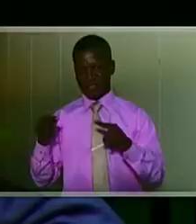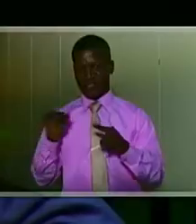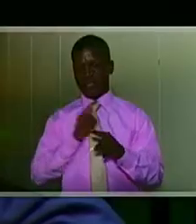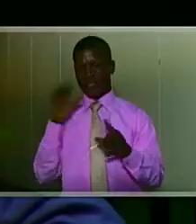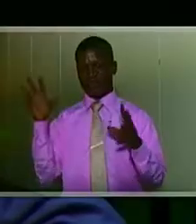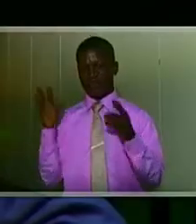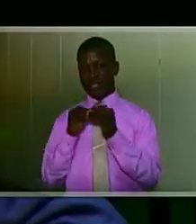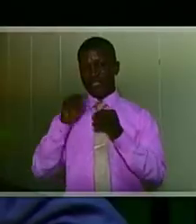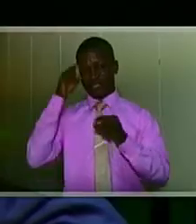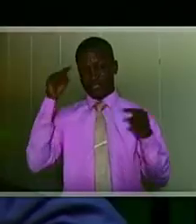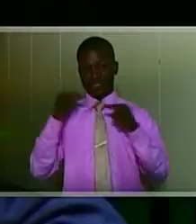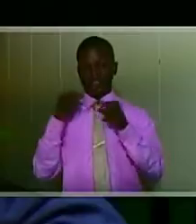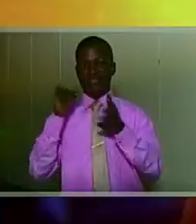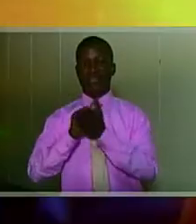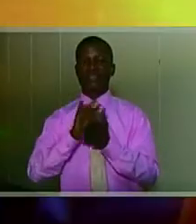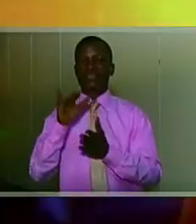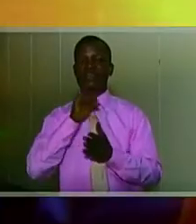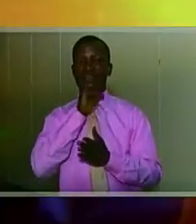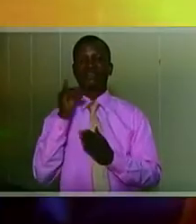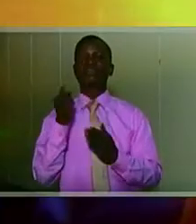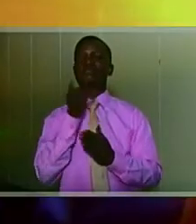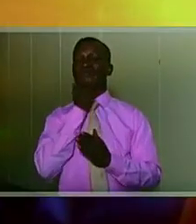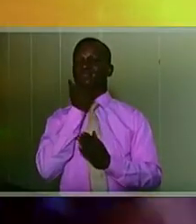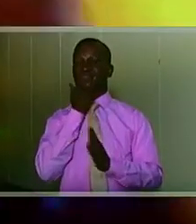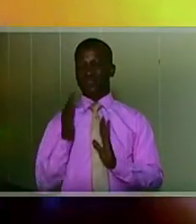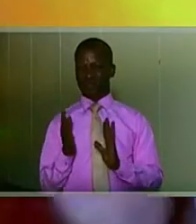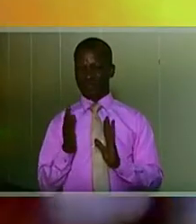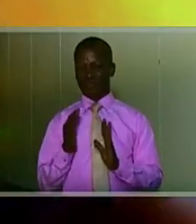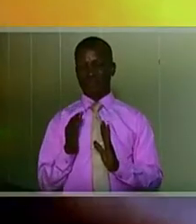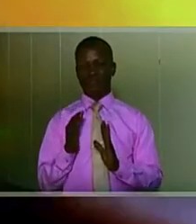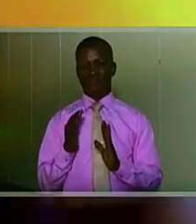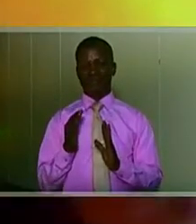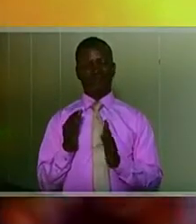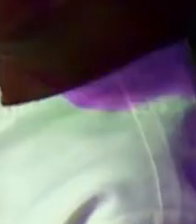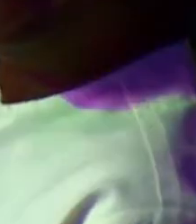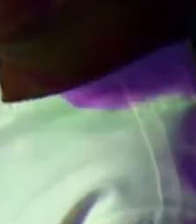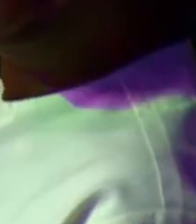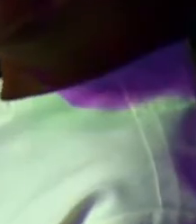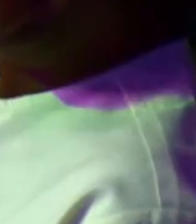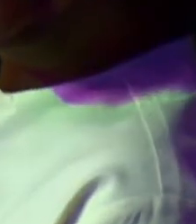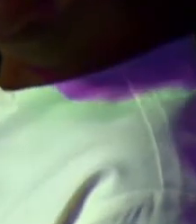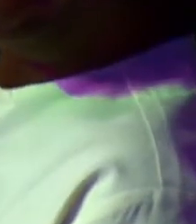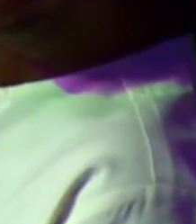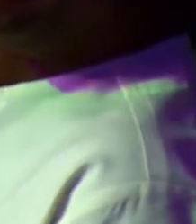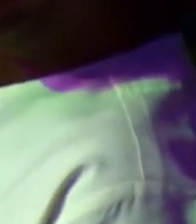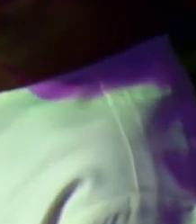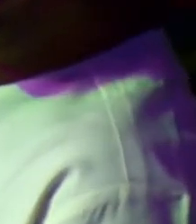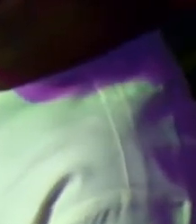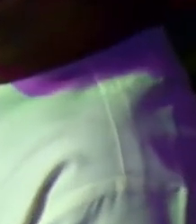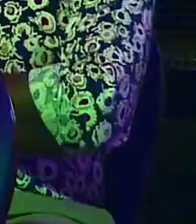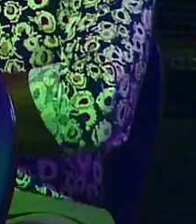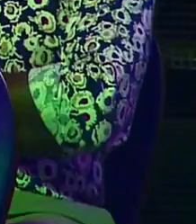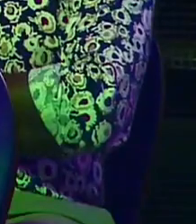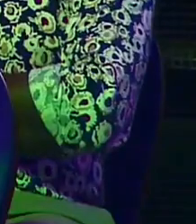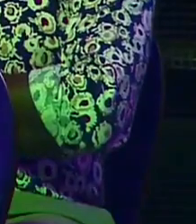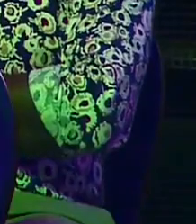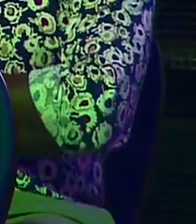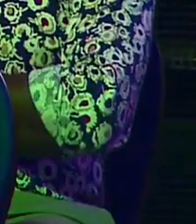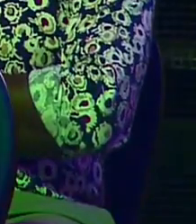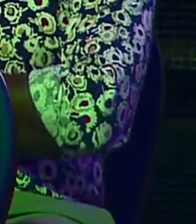I totally disagree that there's error. I totally disagree. All right. On the copy of the bill that the senators, there's no such error. Unfortunately, so let them